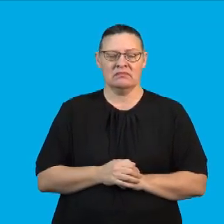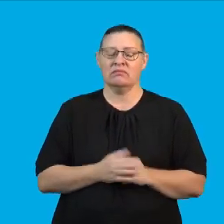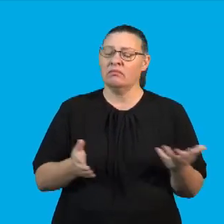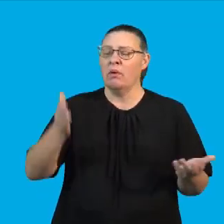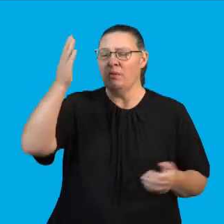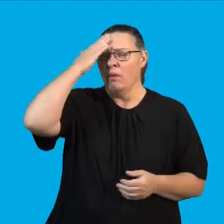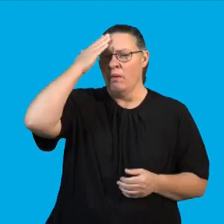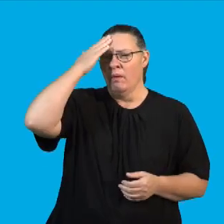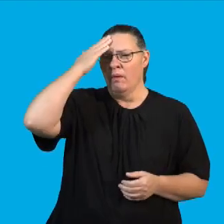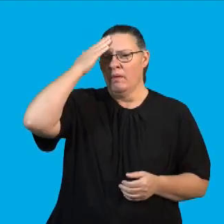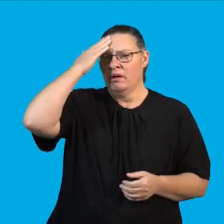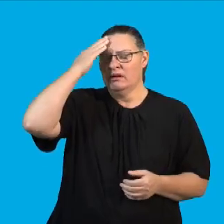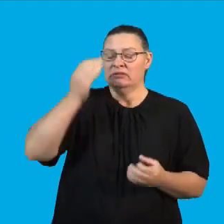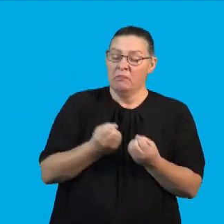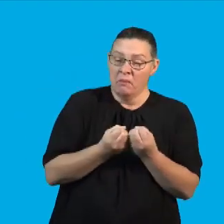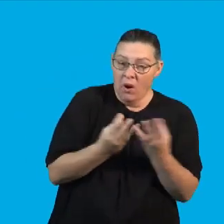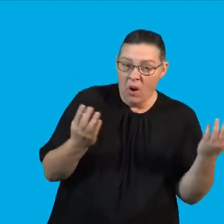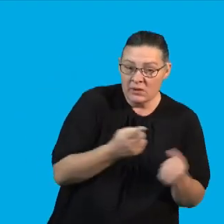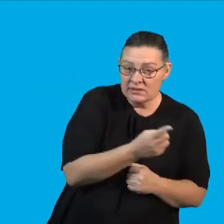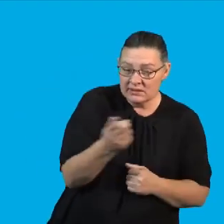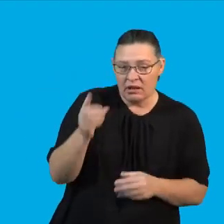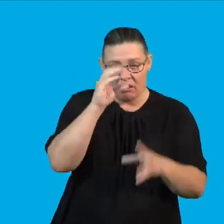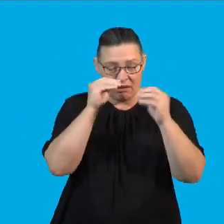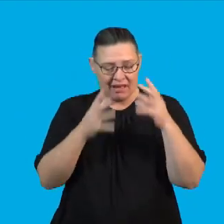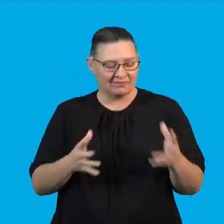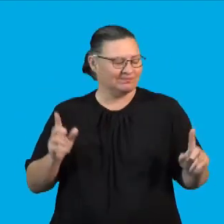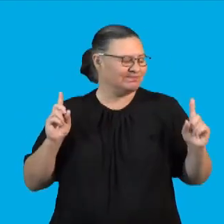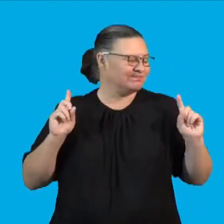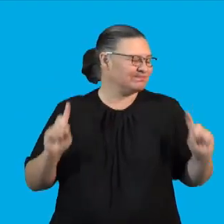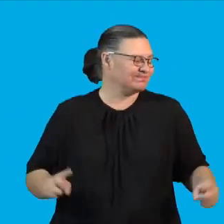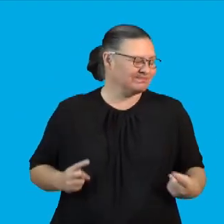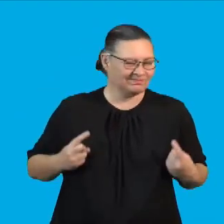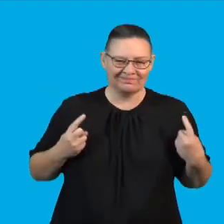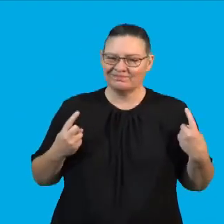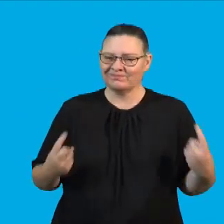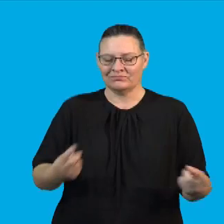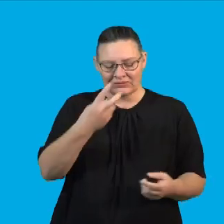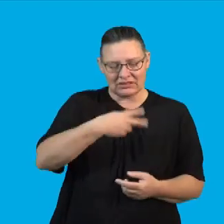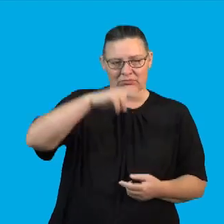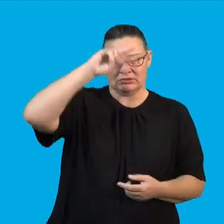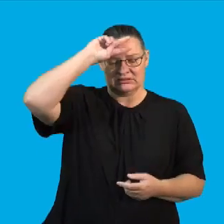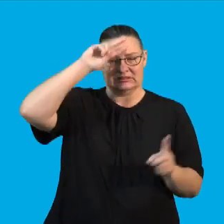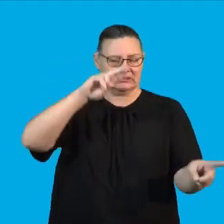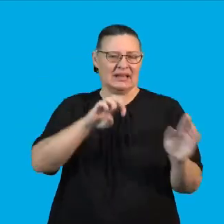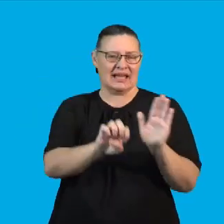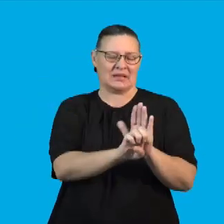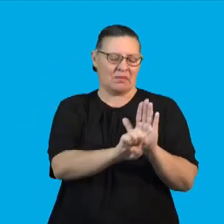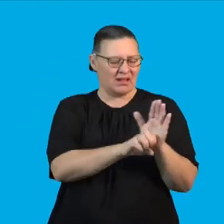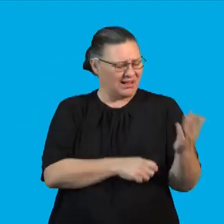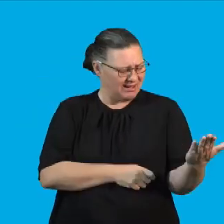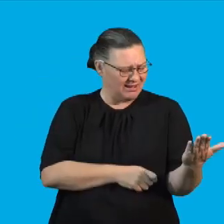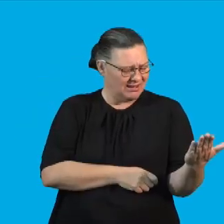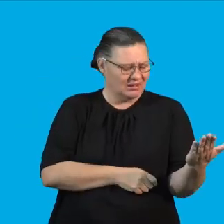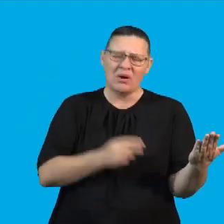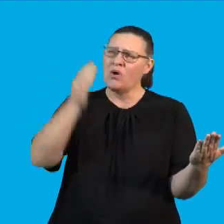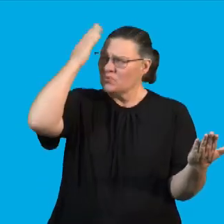So we know that in most cases, learners are unable to interpret examples